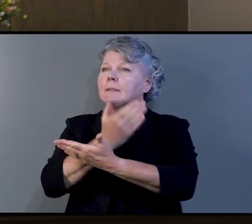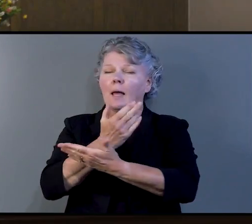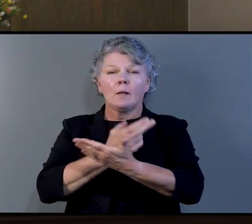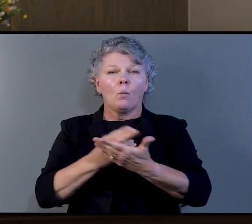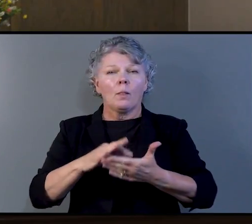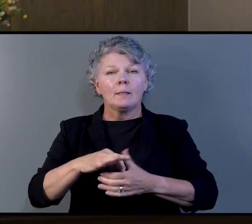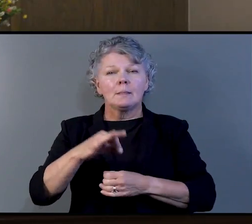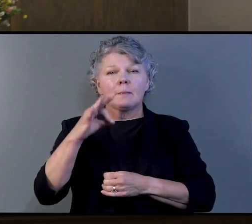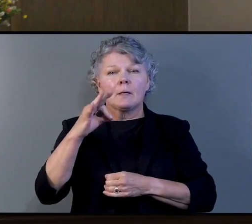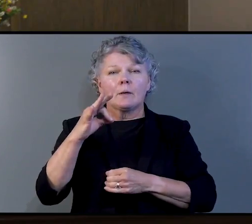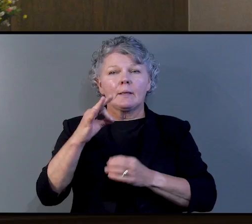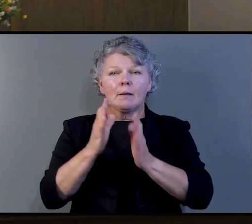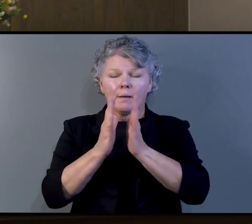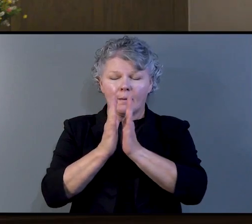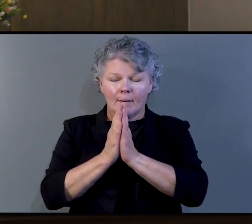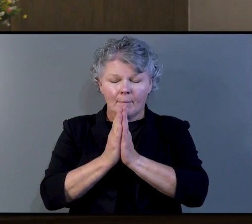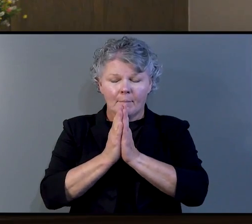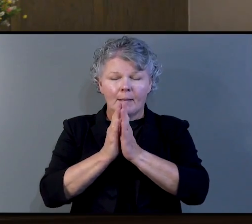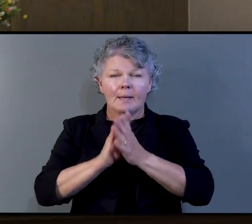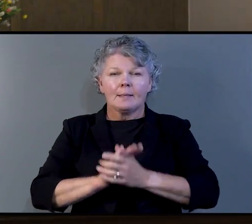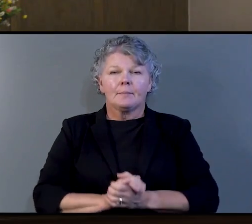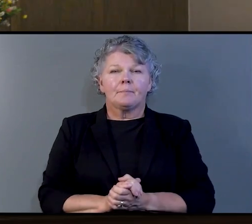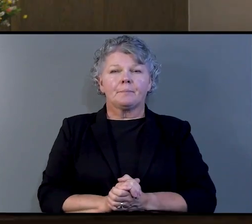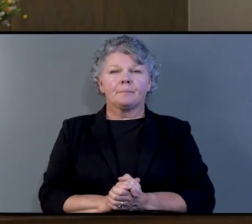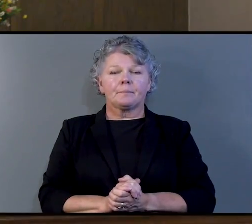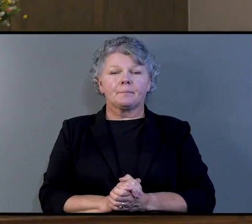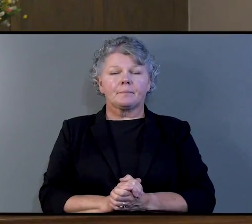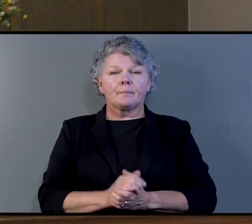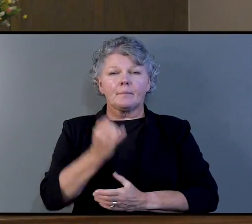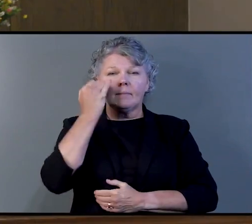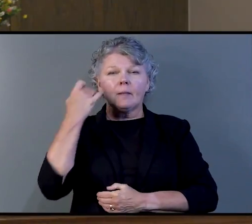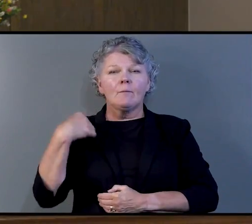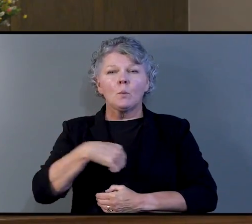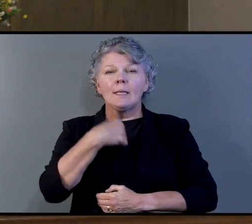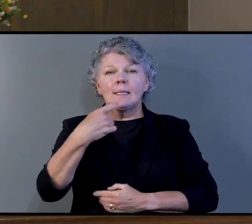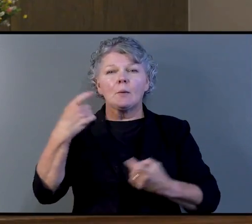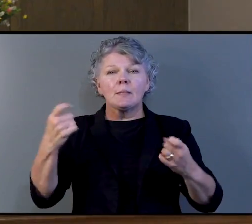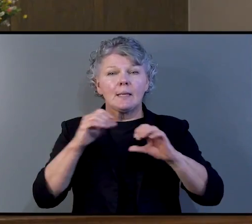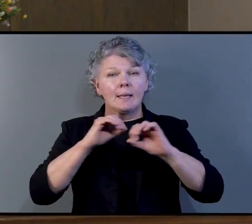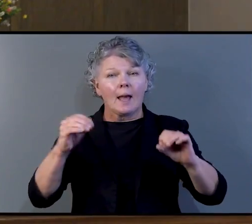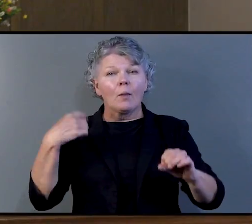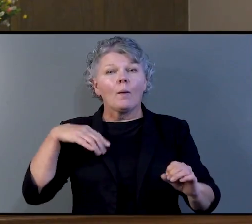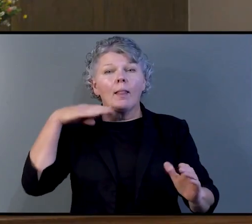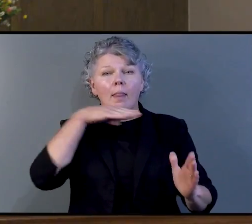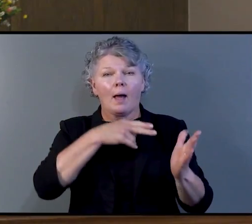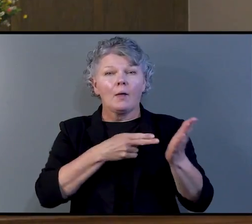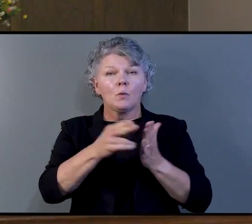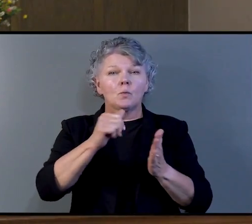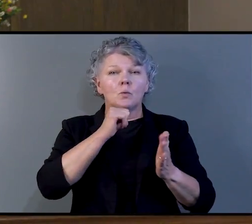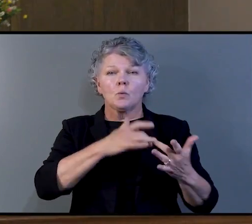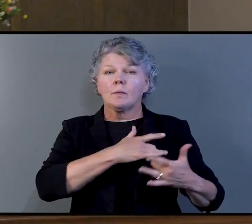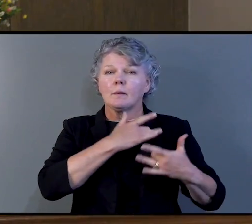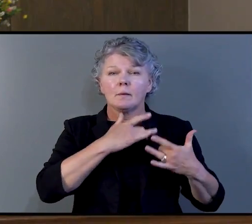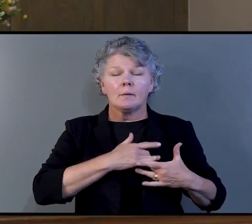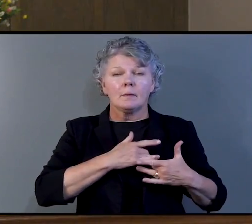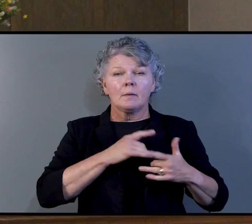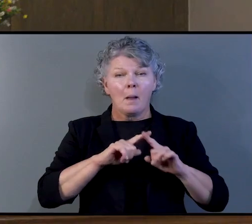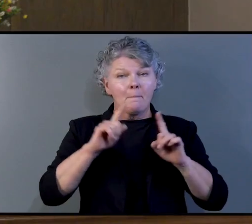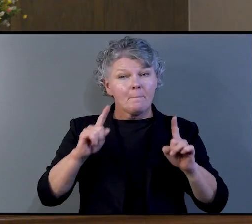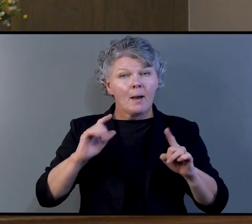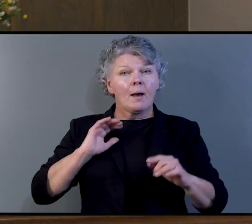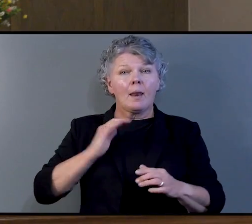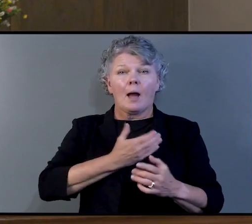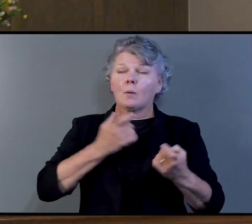Son, and of the Holy Spirit. Amen. If we say we have no sin, we deceive ourselves, and the truth is not in